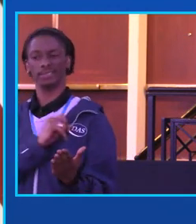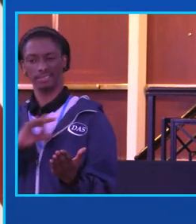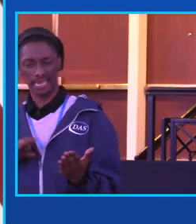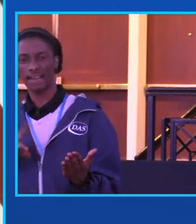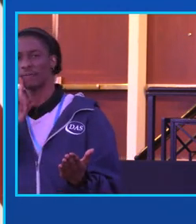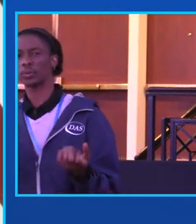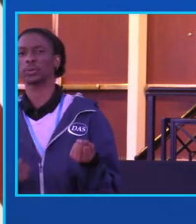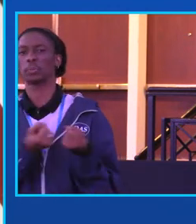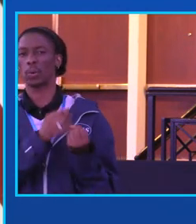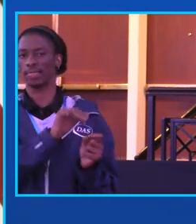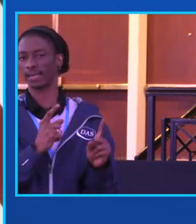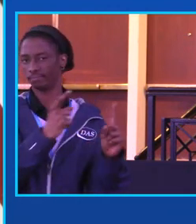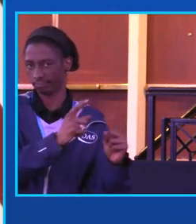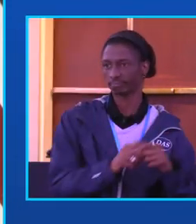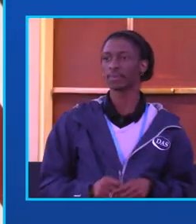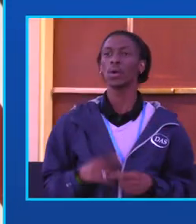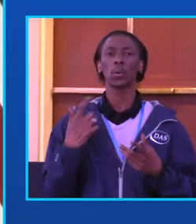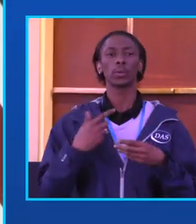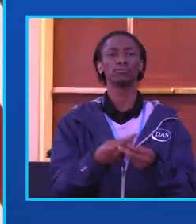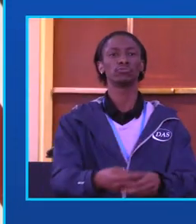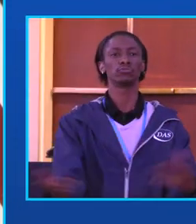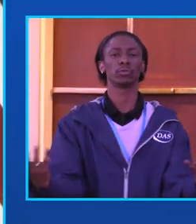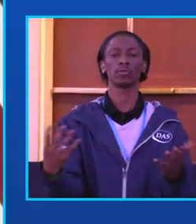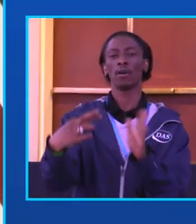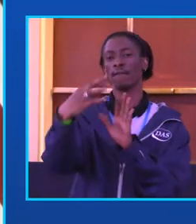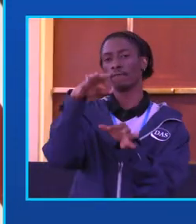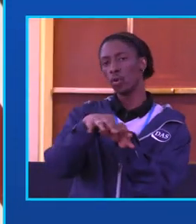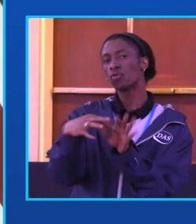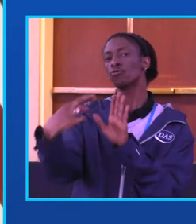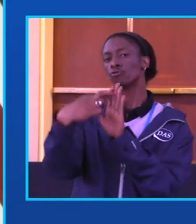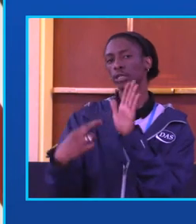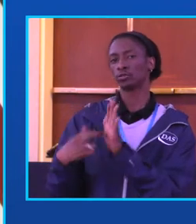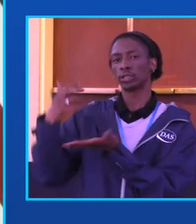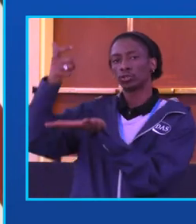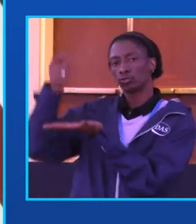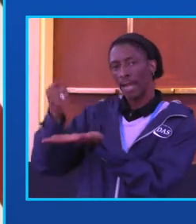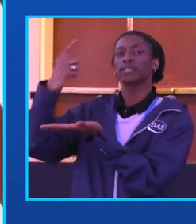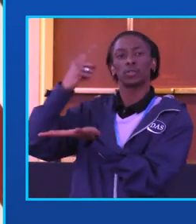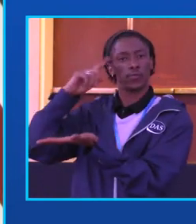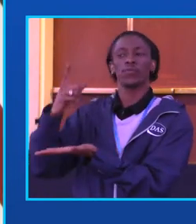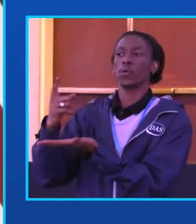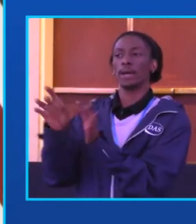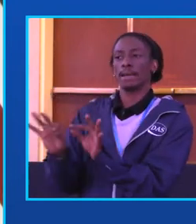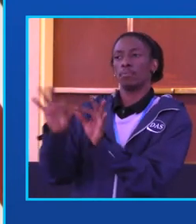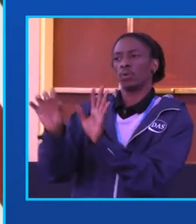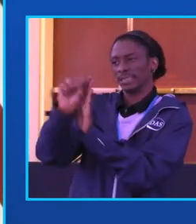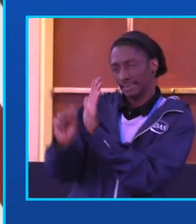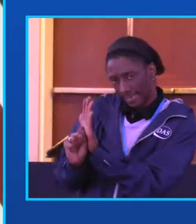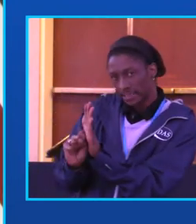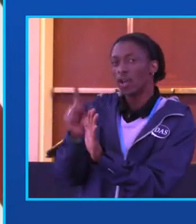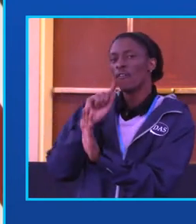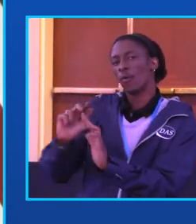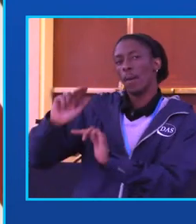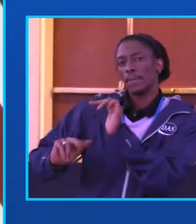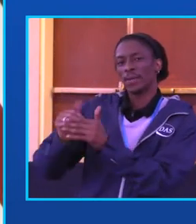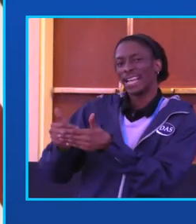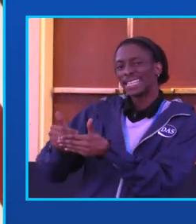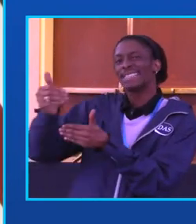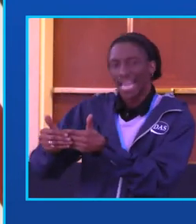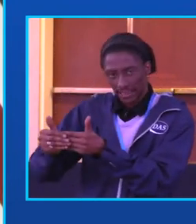support those efforts. We're distributing voting registration grants to key states in building next generation